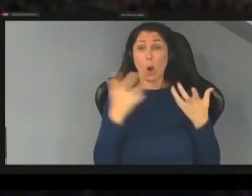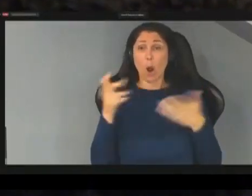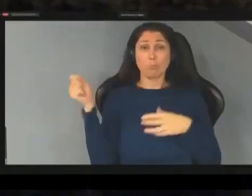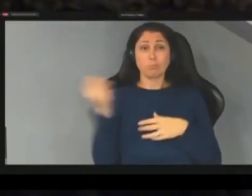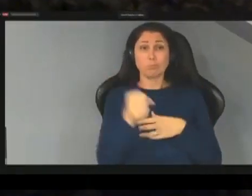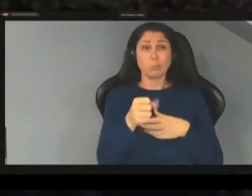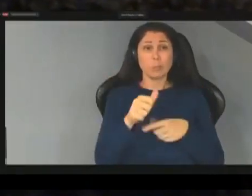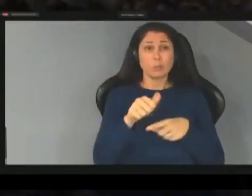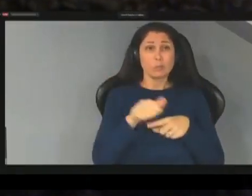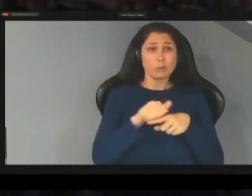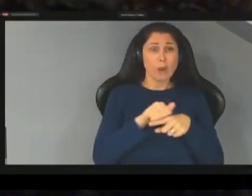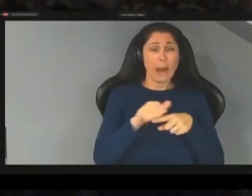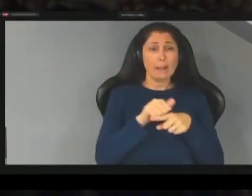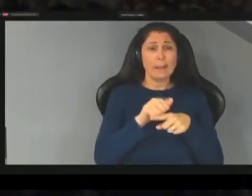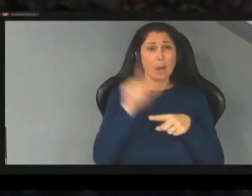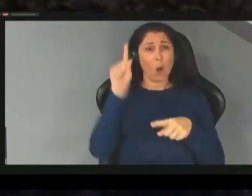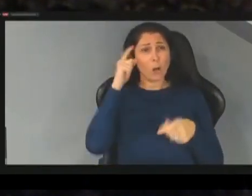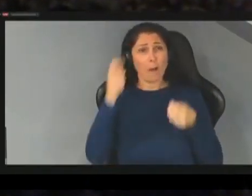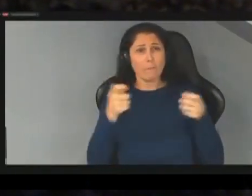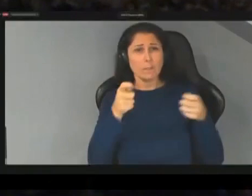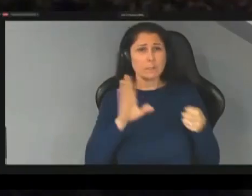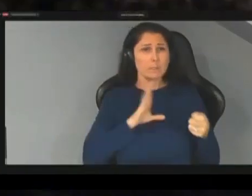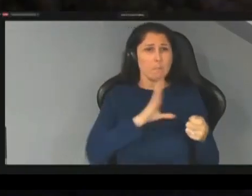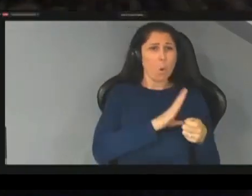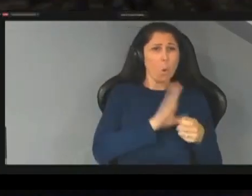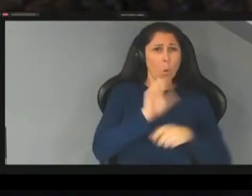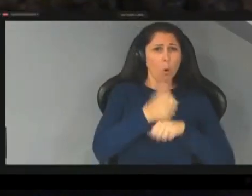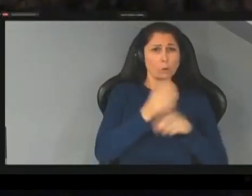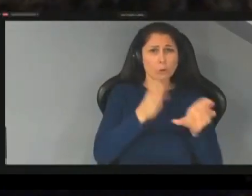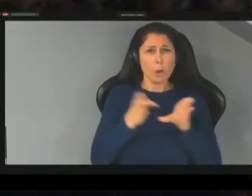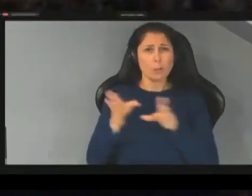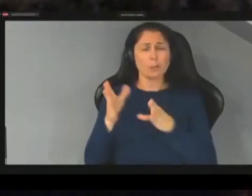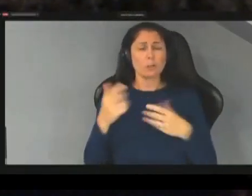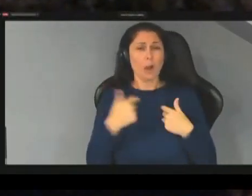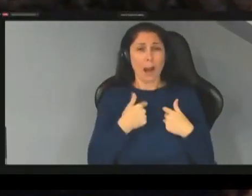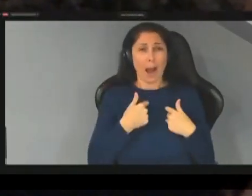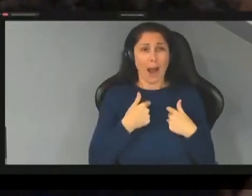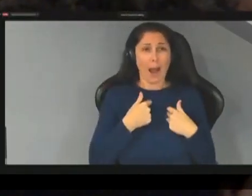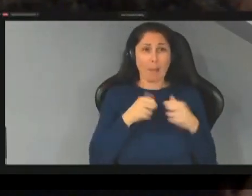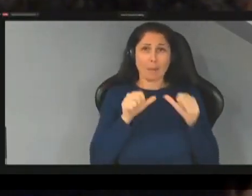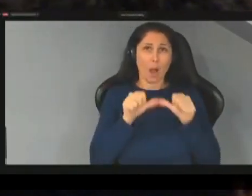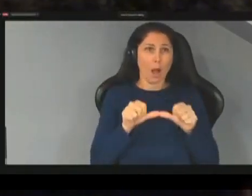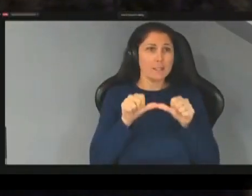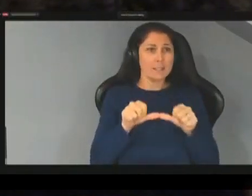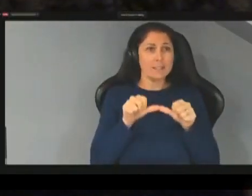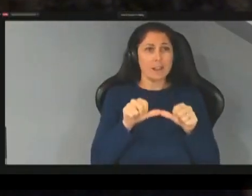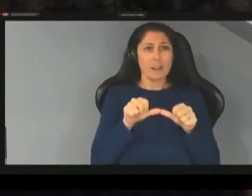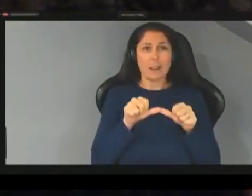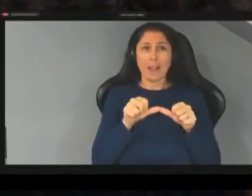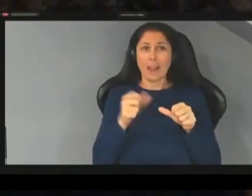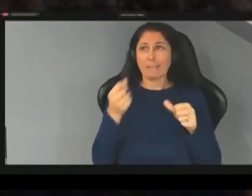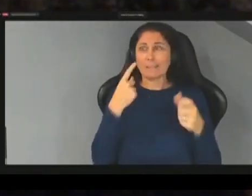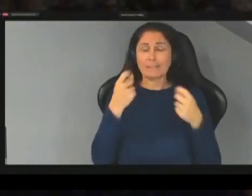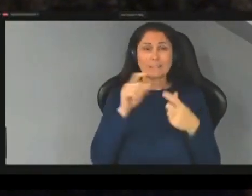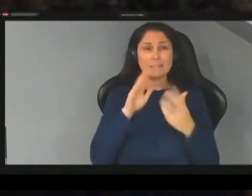governance, on board structure, on, I am constantly getting city-centric